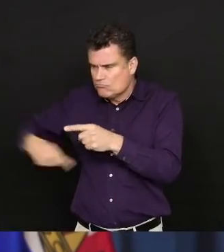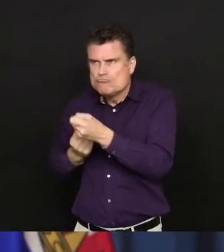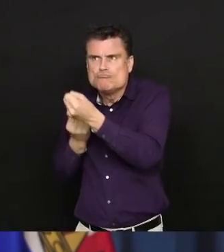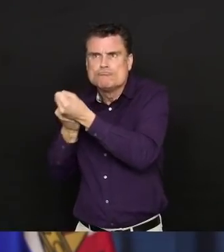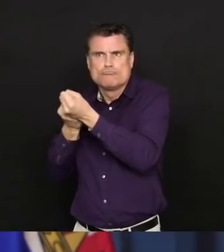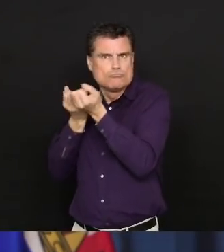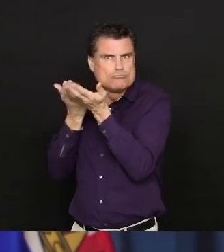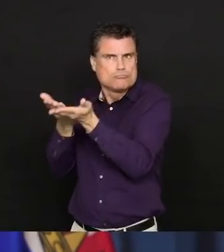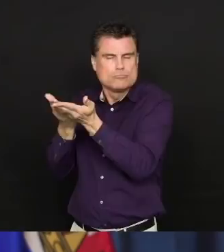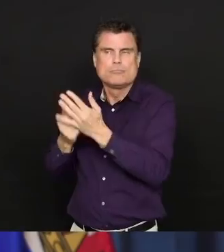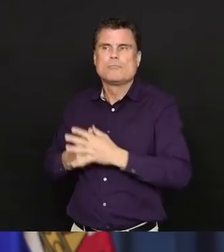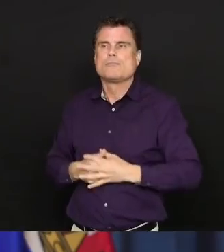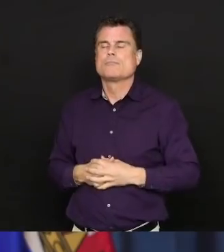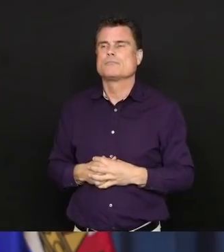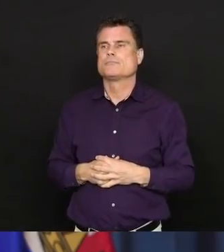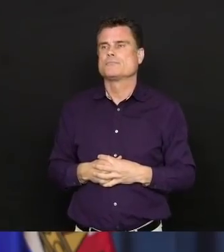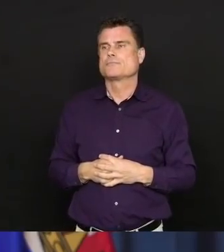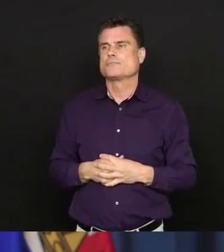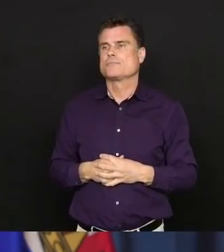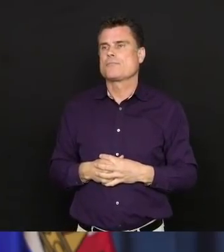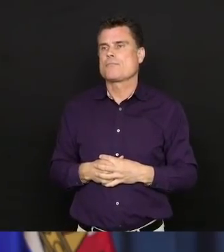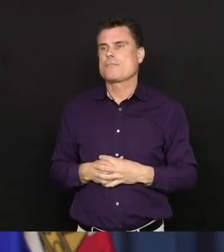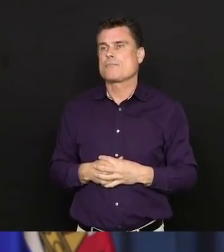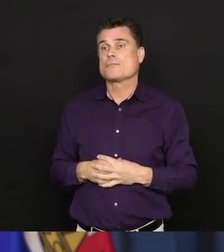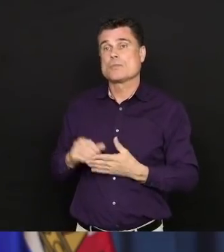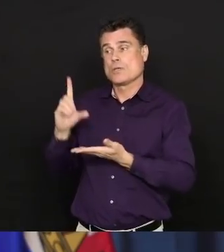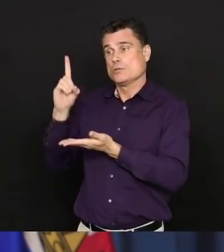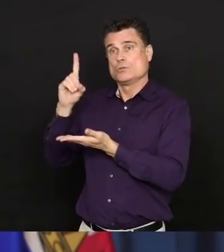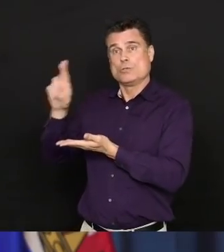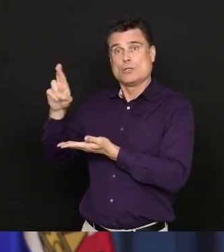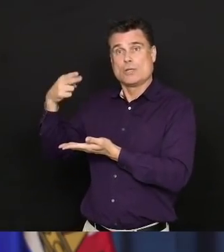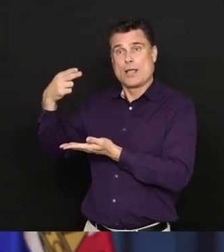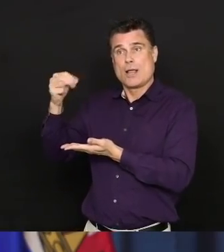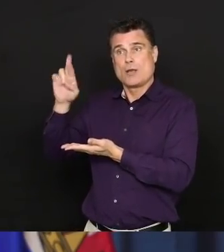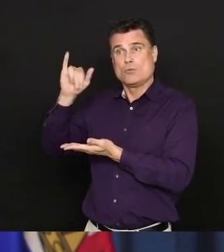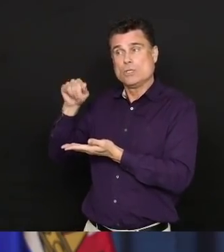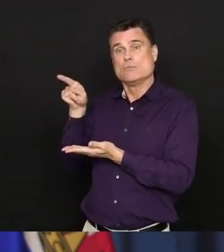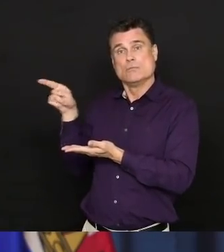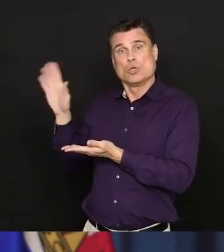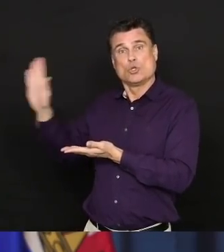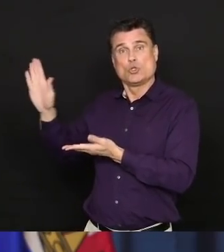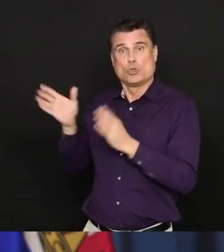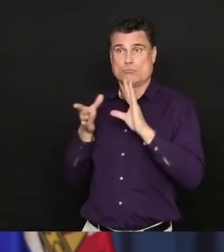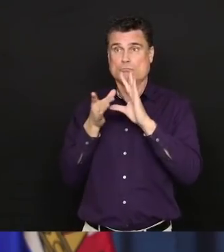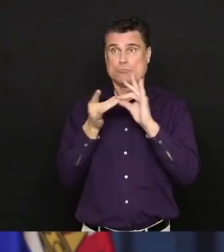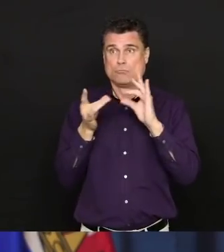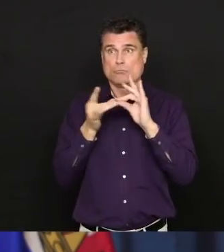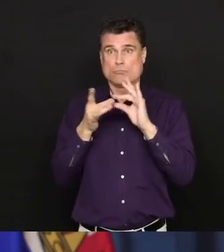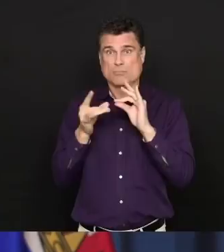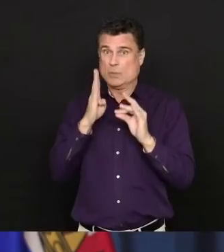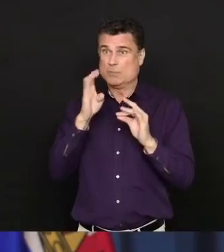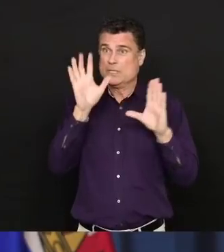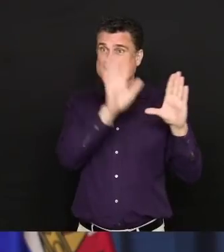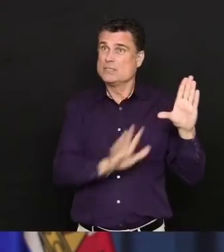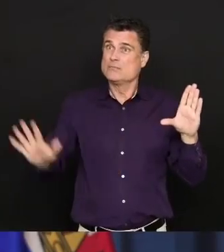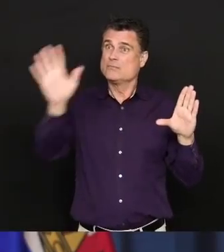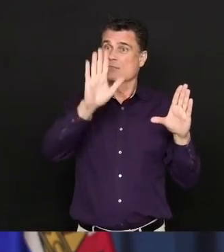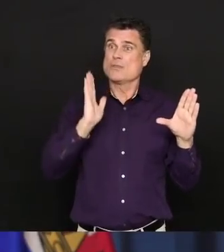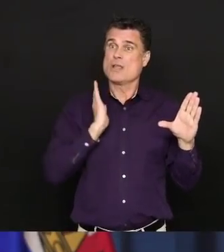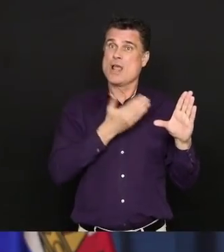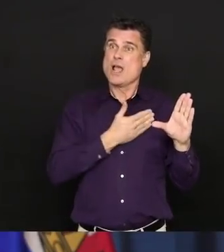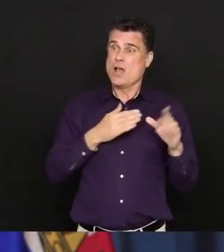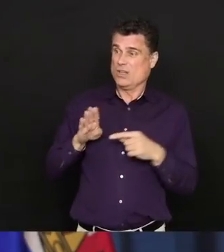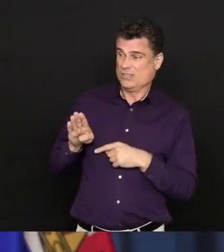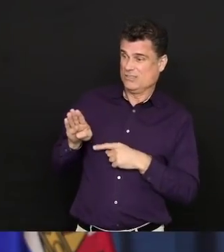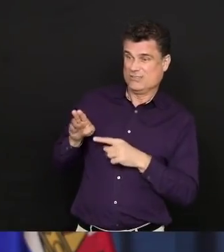that this is our flattening of our curve, but we can't take the foot off the pedal yet. It's our flattening. It's our curve. This